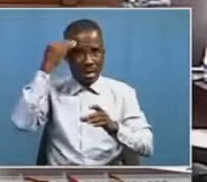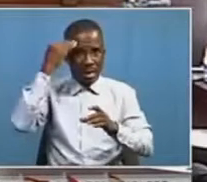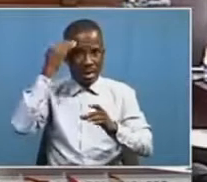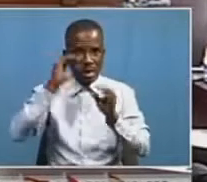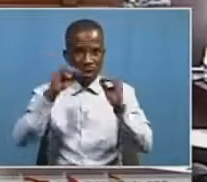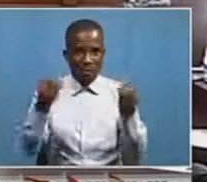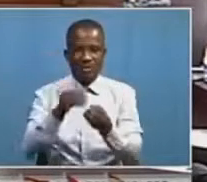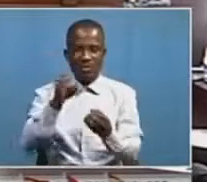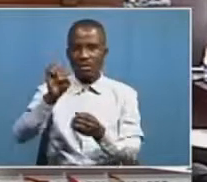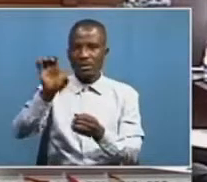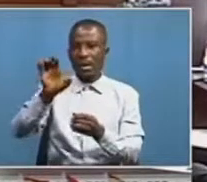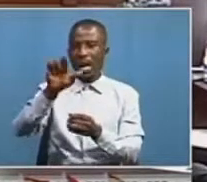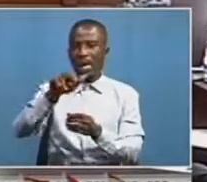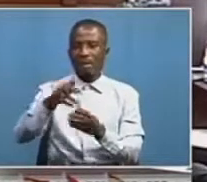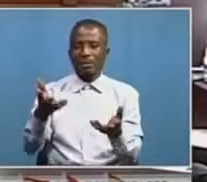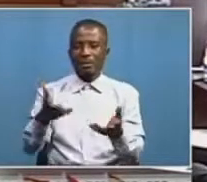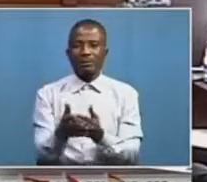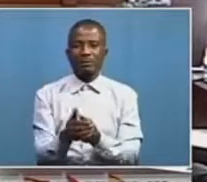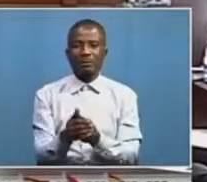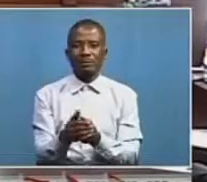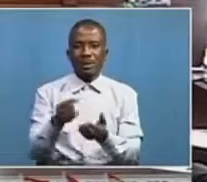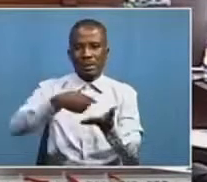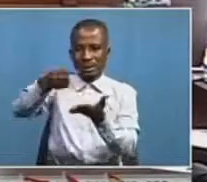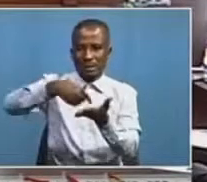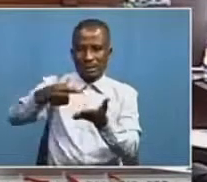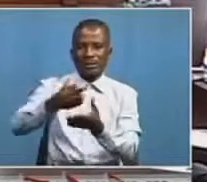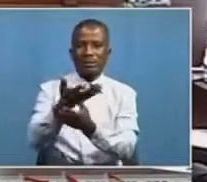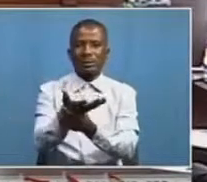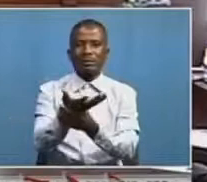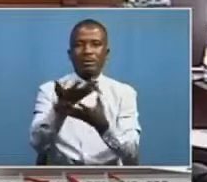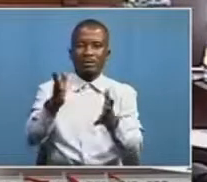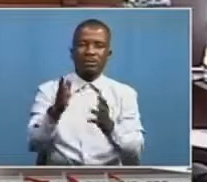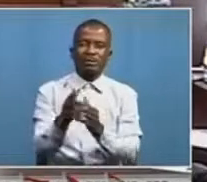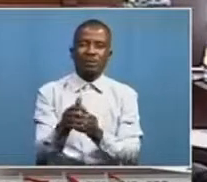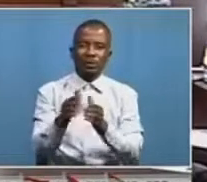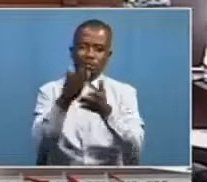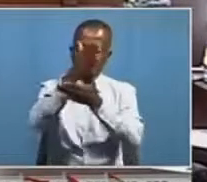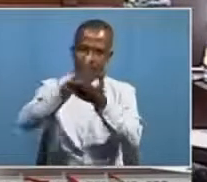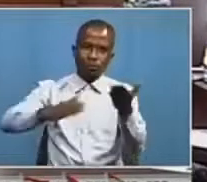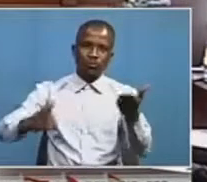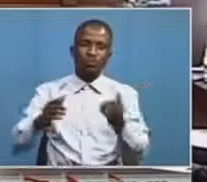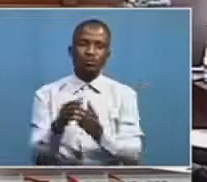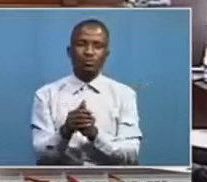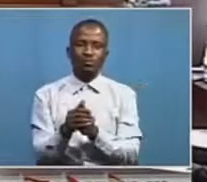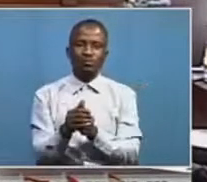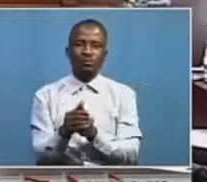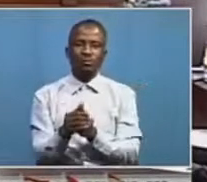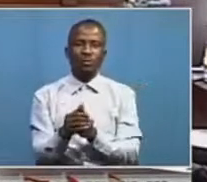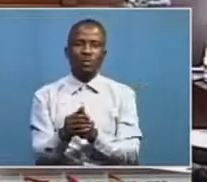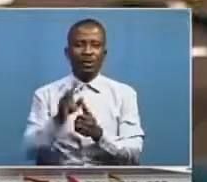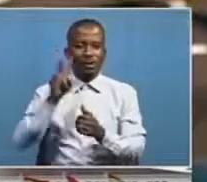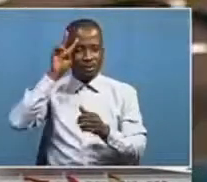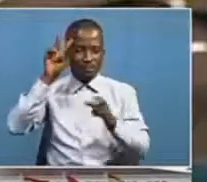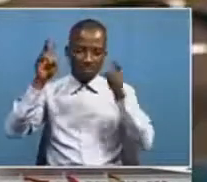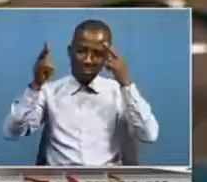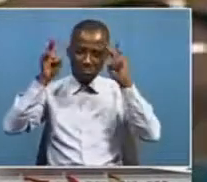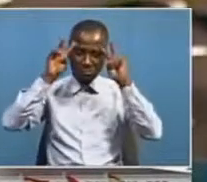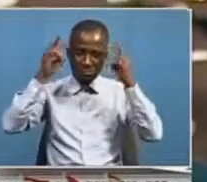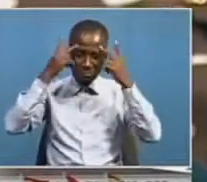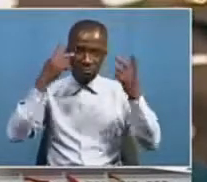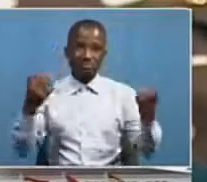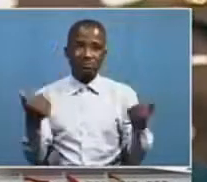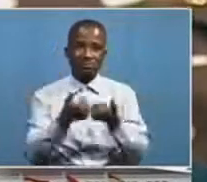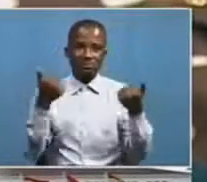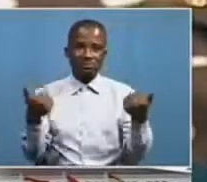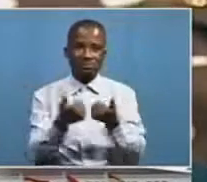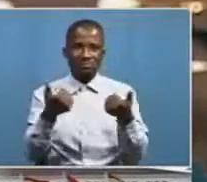they ultimately signed or certified. Notwithstanding all these allegations of misunderstandings with staff of the first respondent in the